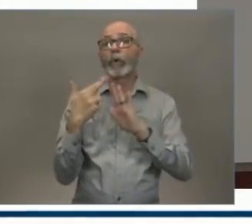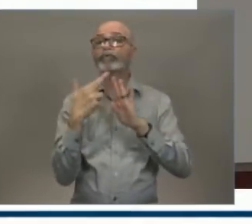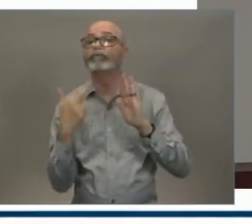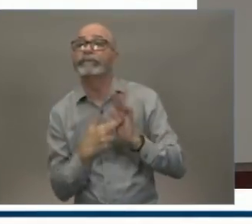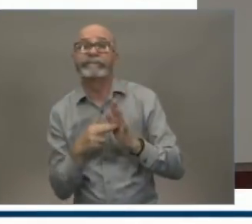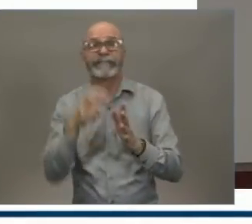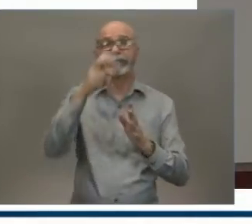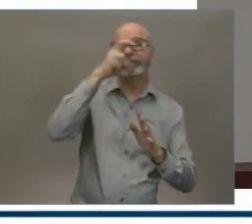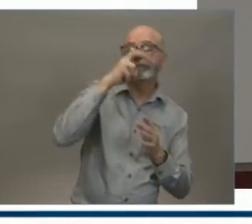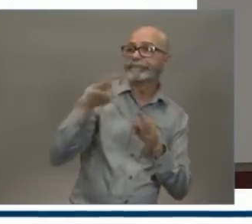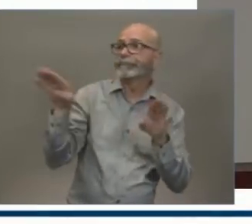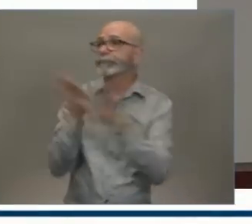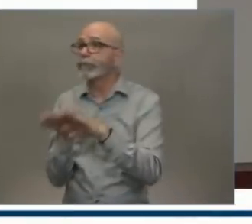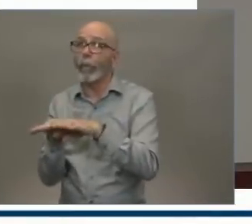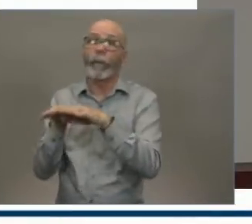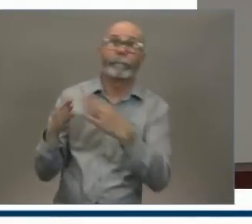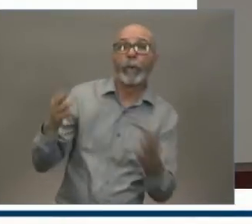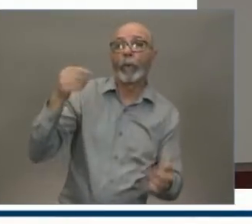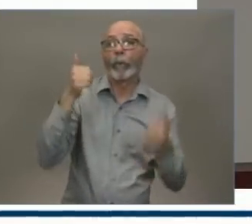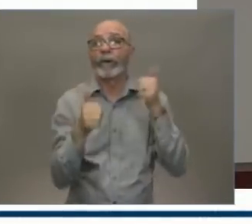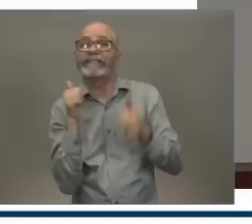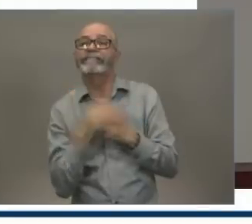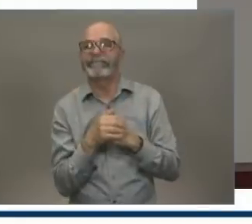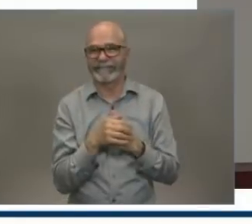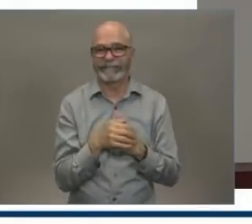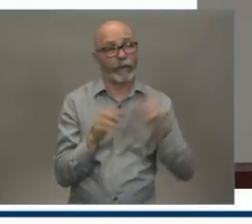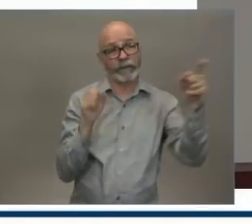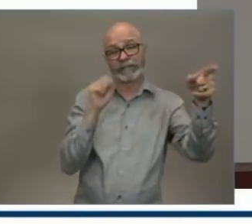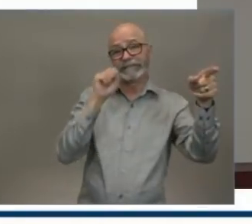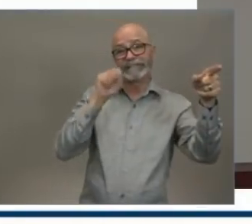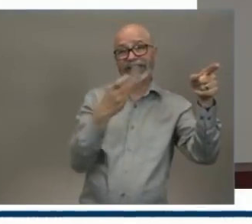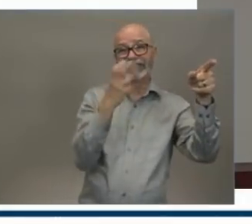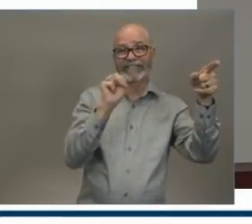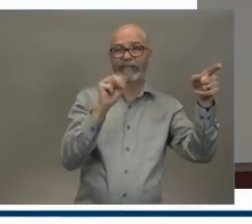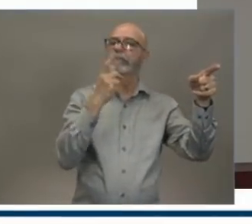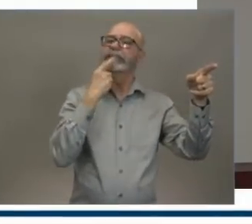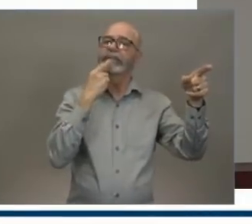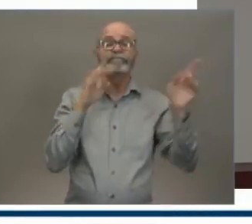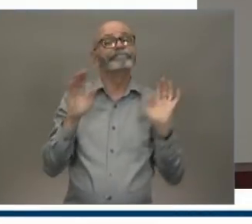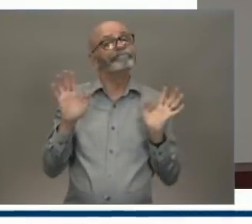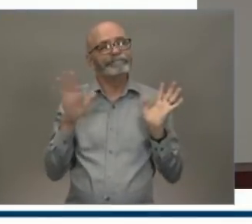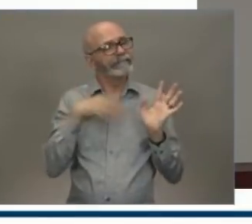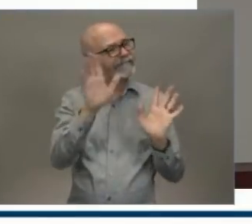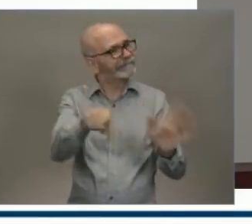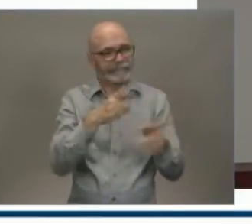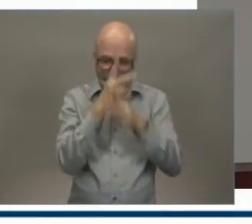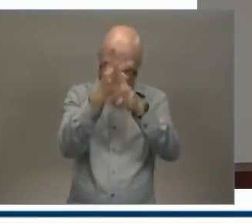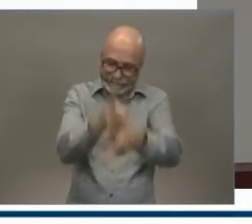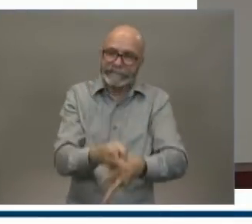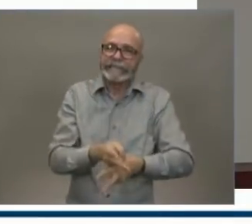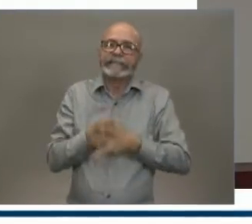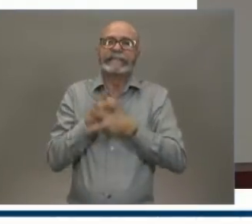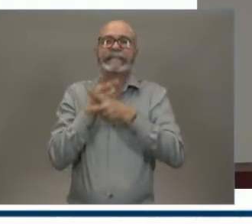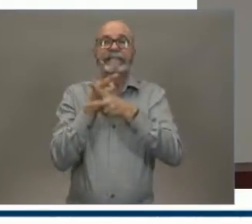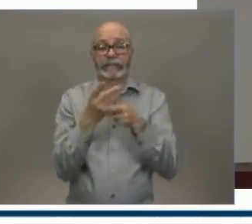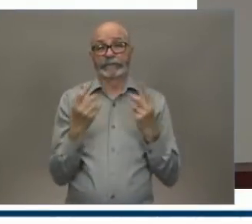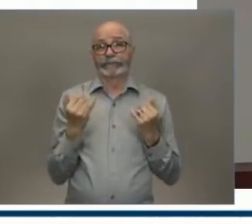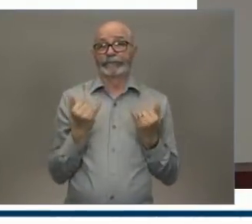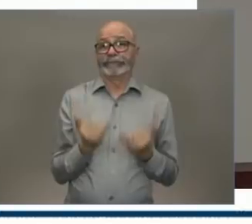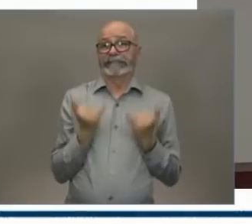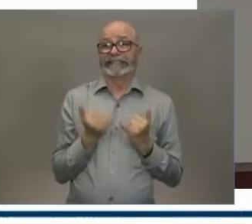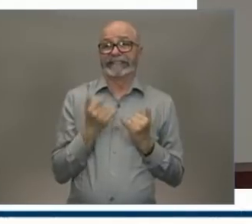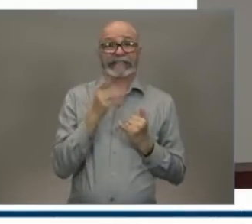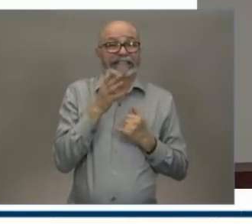we continue our very cautious approach, and the current restrictions, which expire just before midnight on this